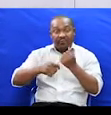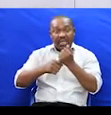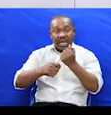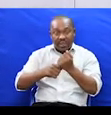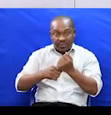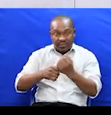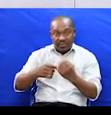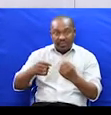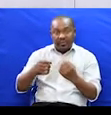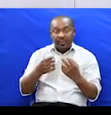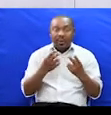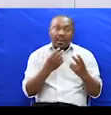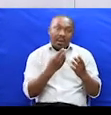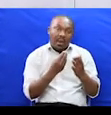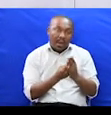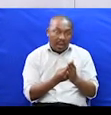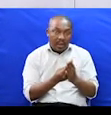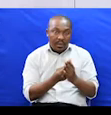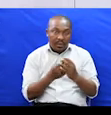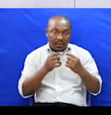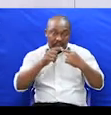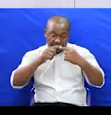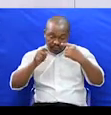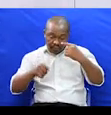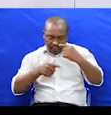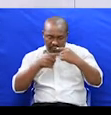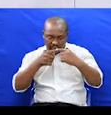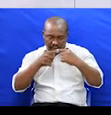and this was a negative charge.